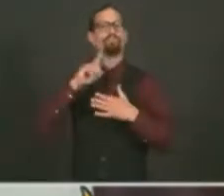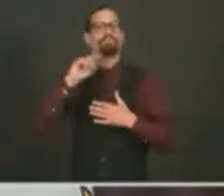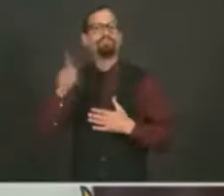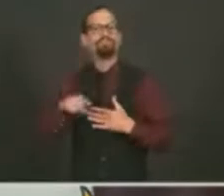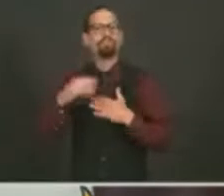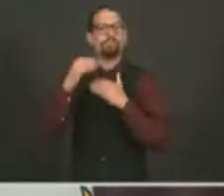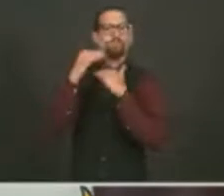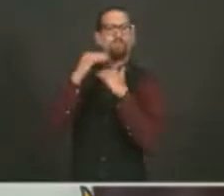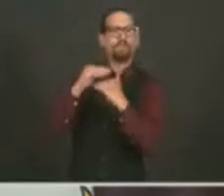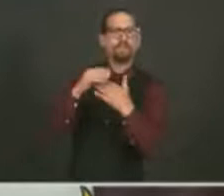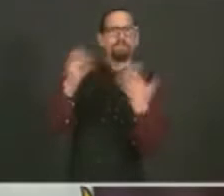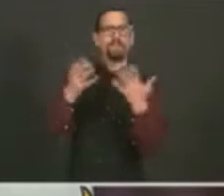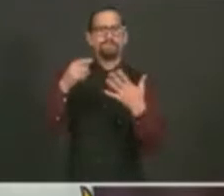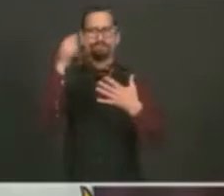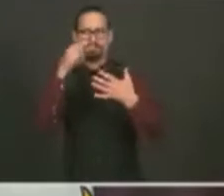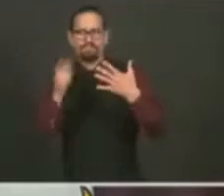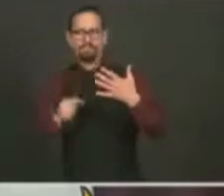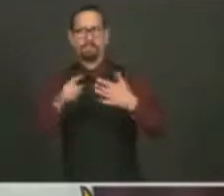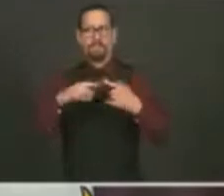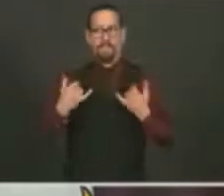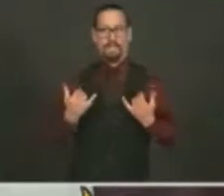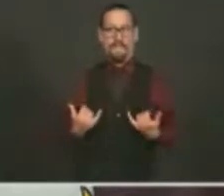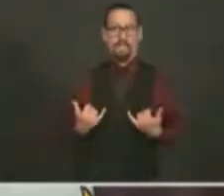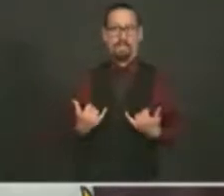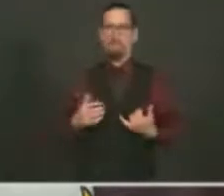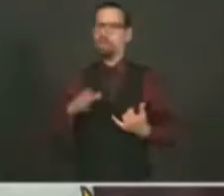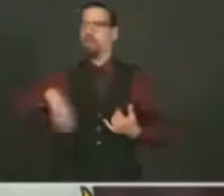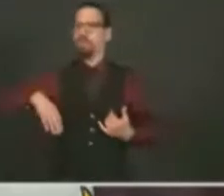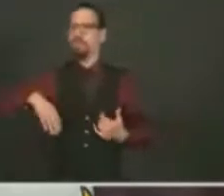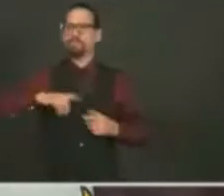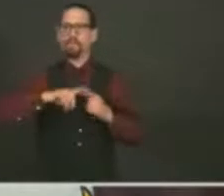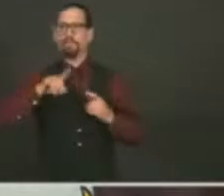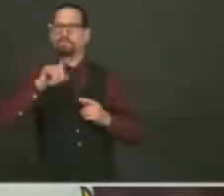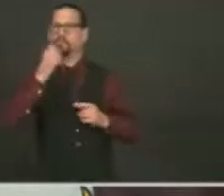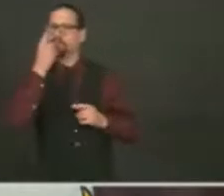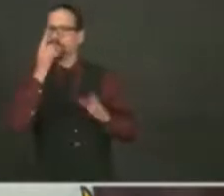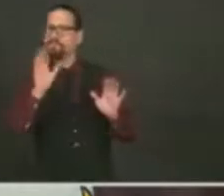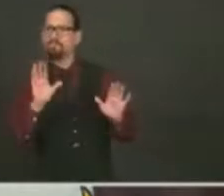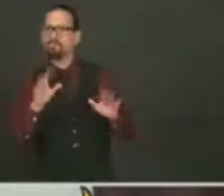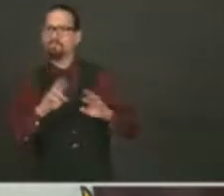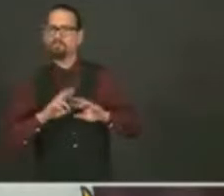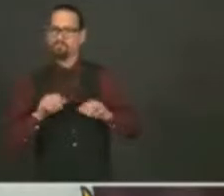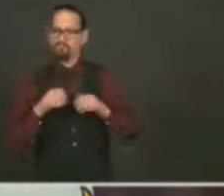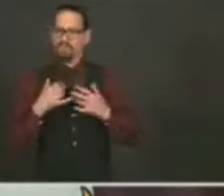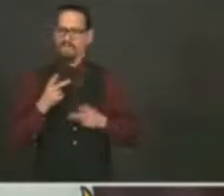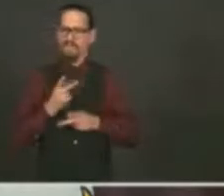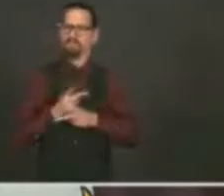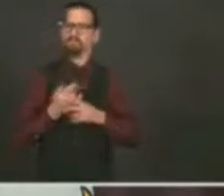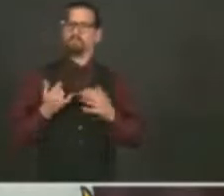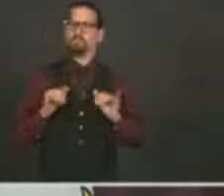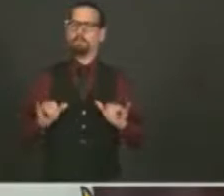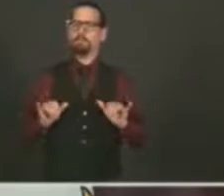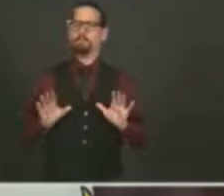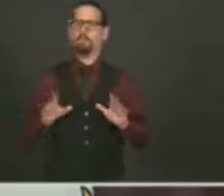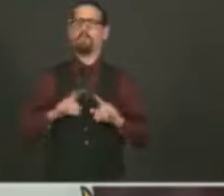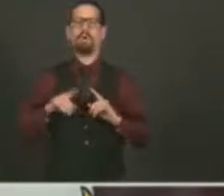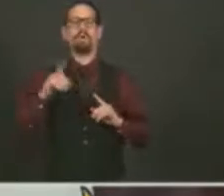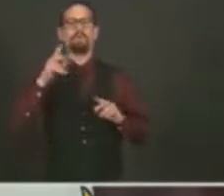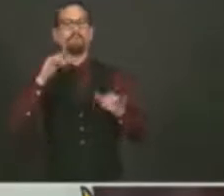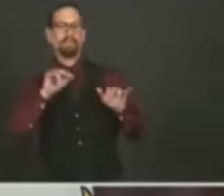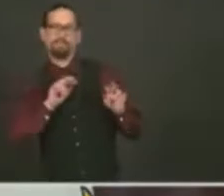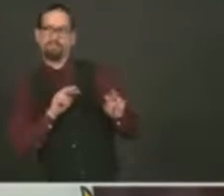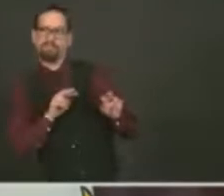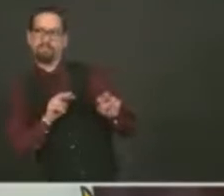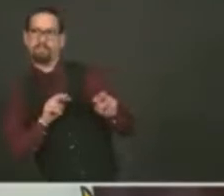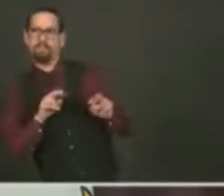control now. I want to keep it that way. I'm sure you're going to ask, or my friends in the press are going to ask, exactly what are those